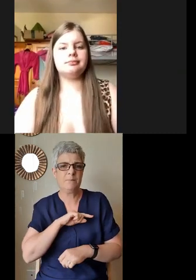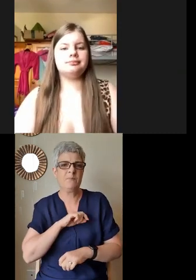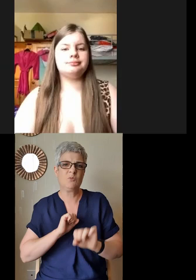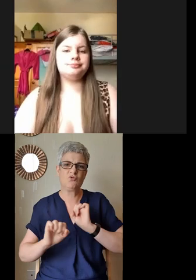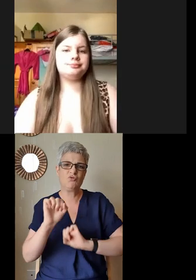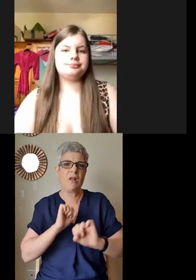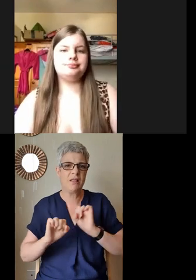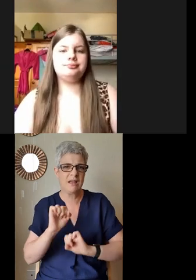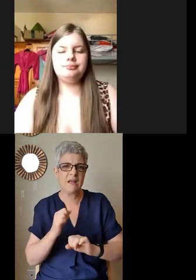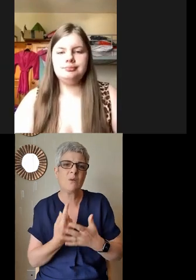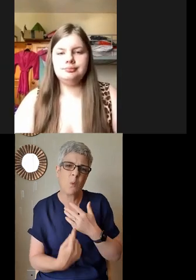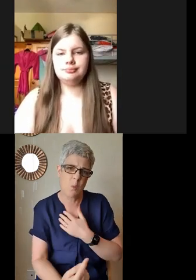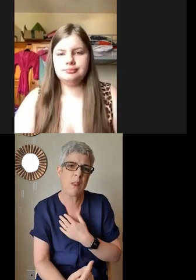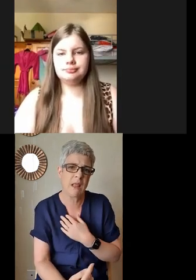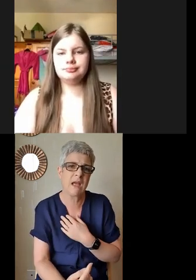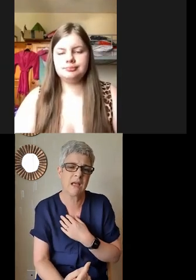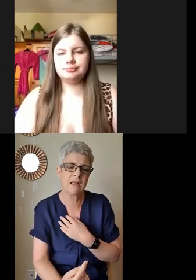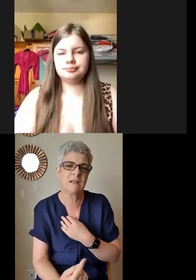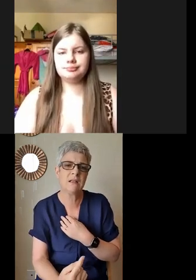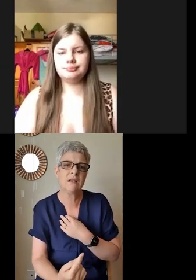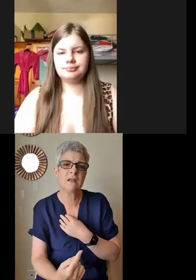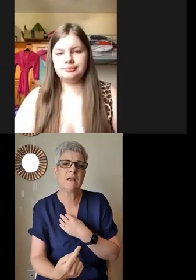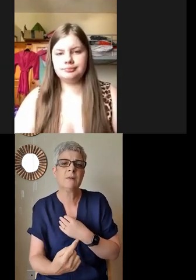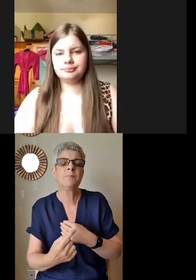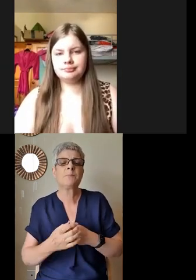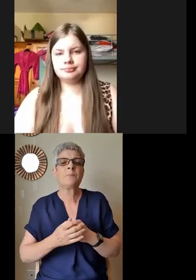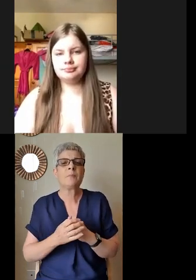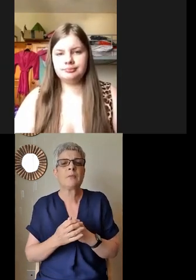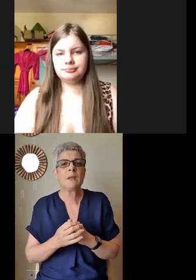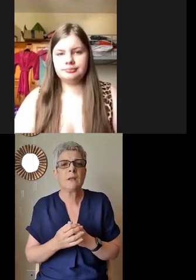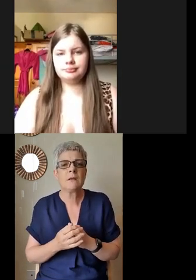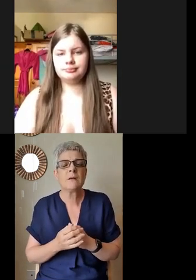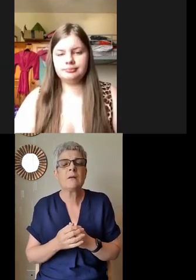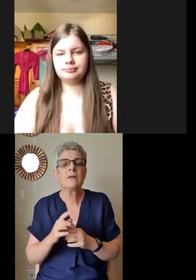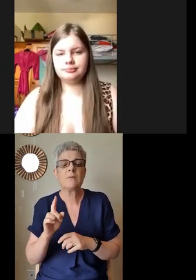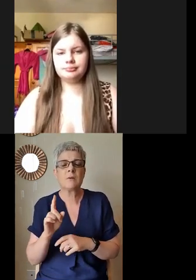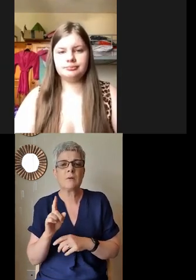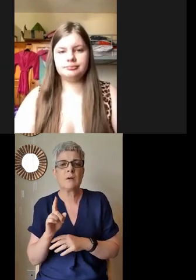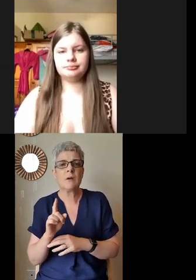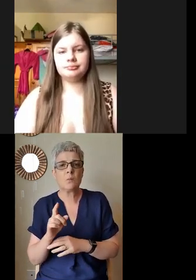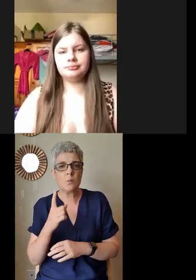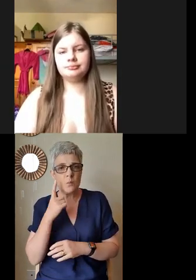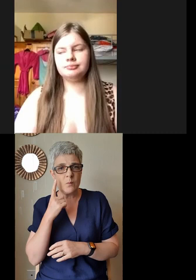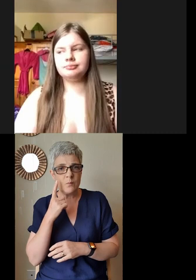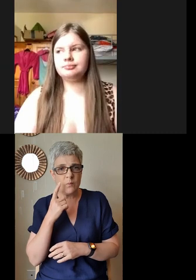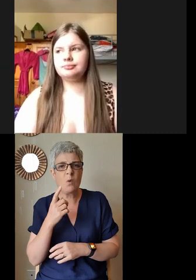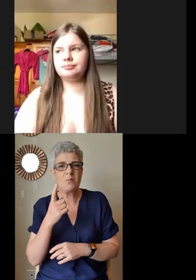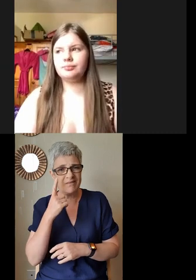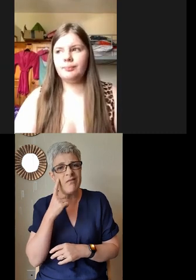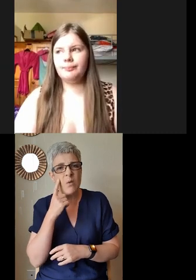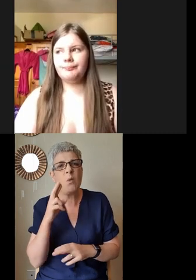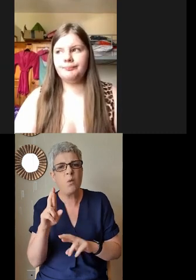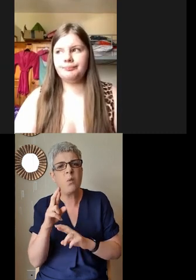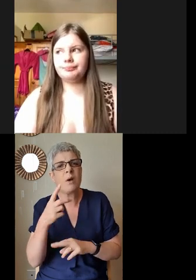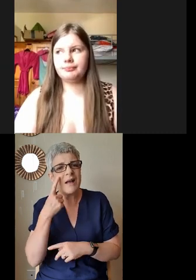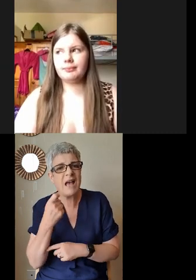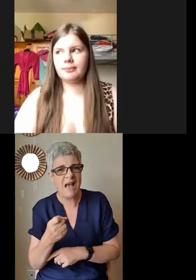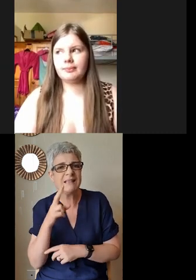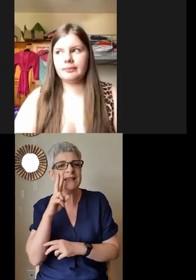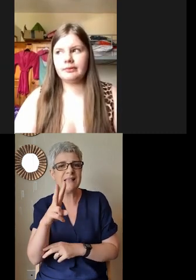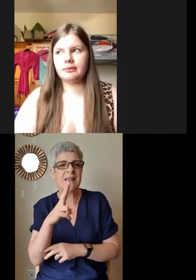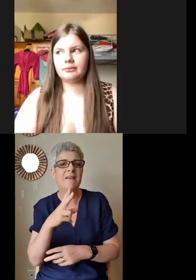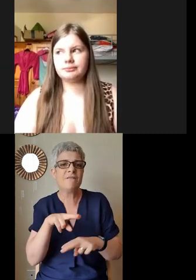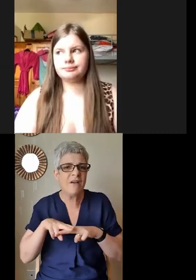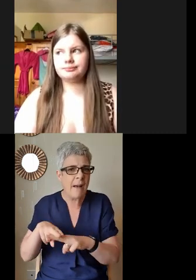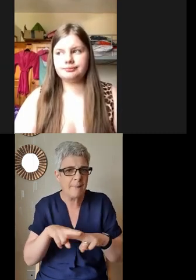of loneliness on their lives, and that we would be able to see our families and loved ones, and